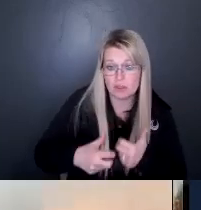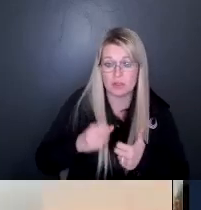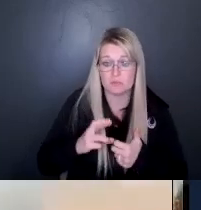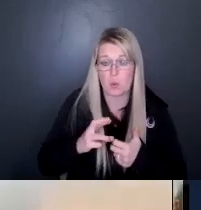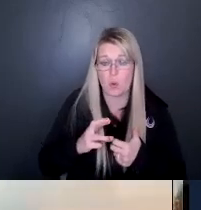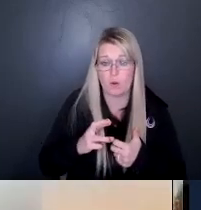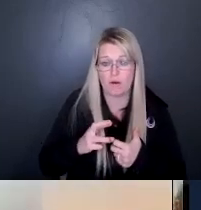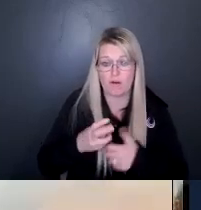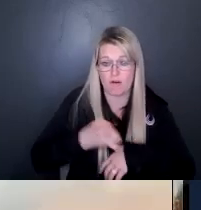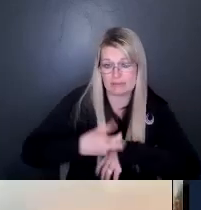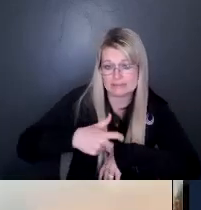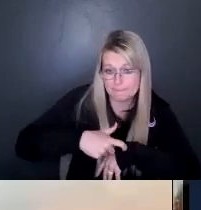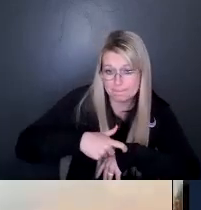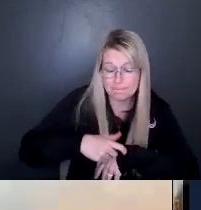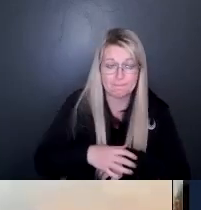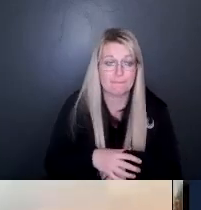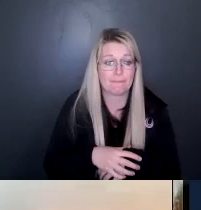difficulties. Sometimes